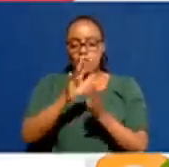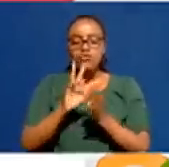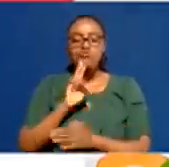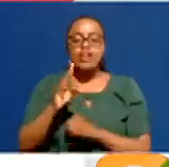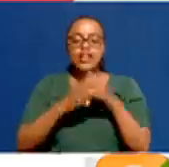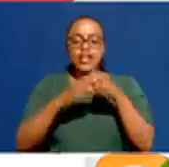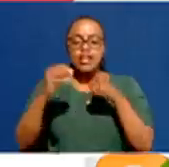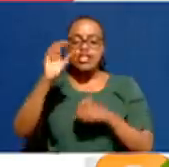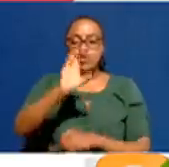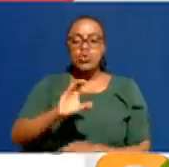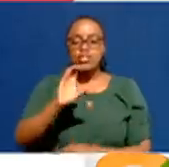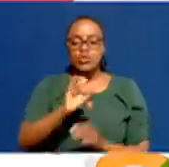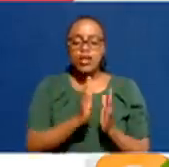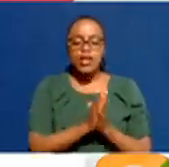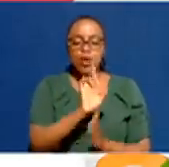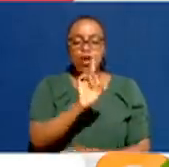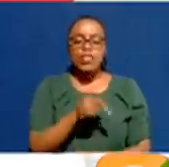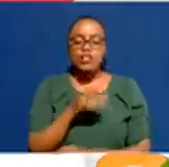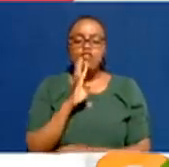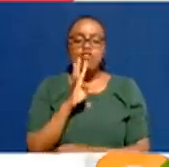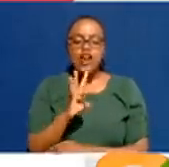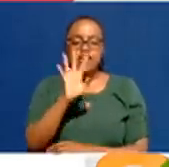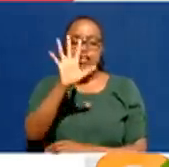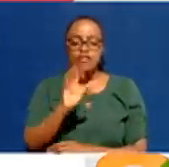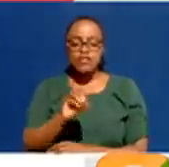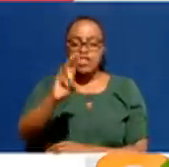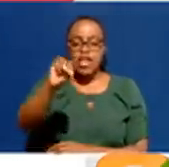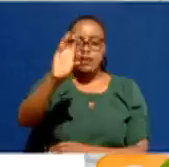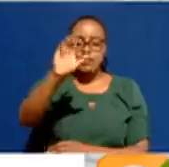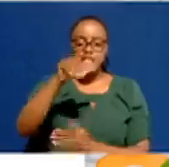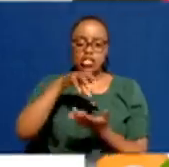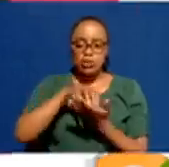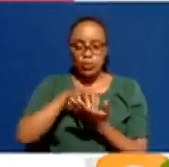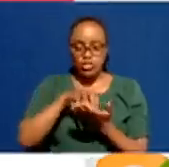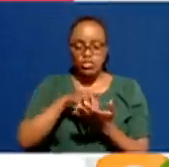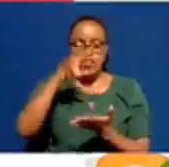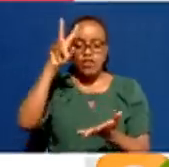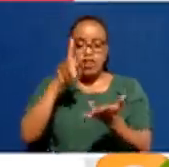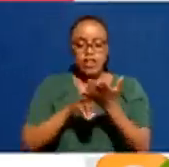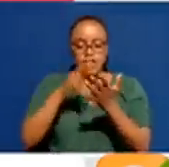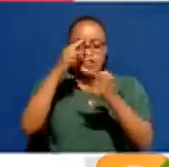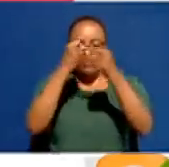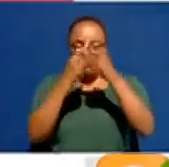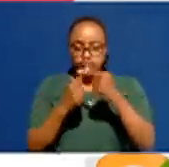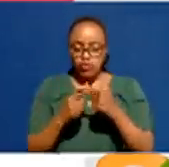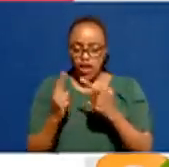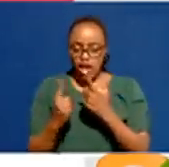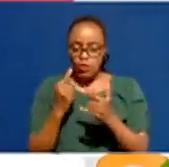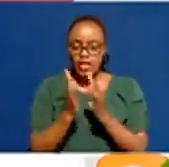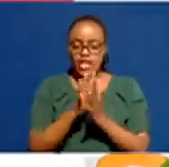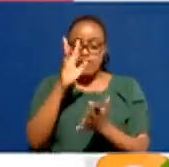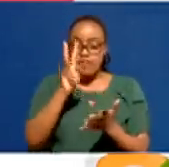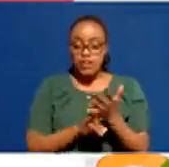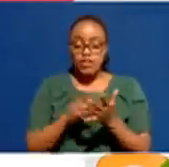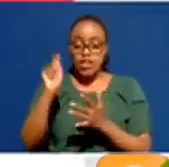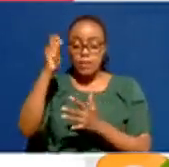290 constituencies and the 1,450 MCS slots. The verification, tallying and declaration of presidential